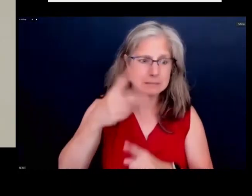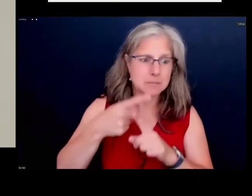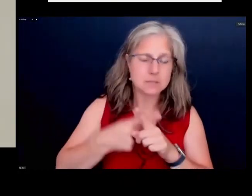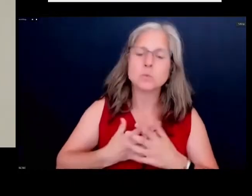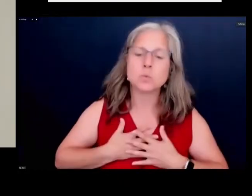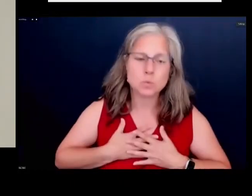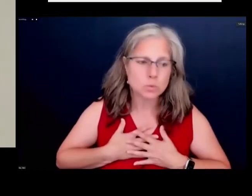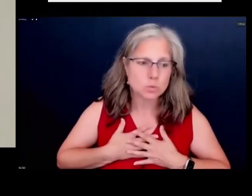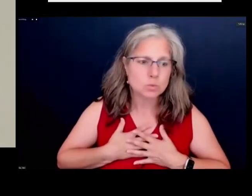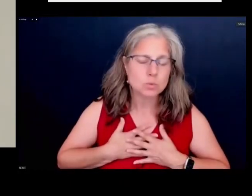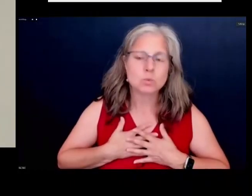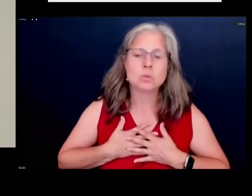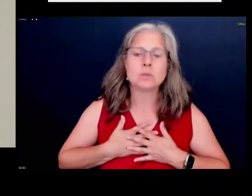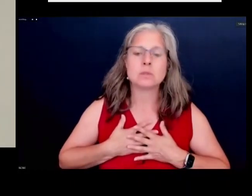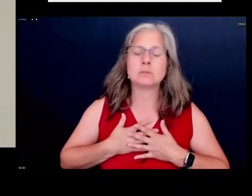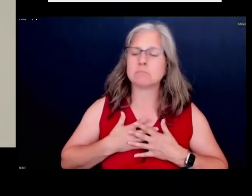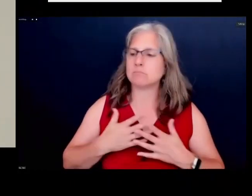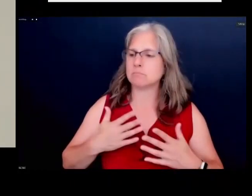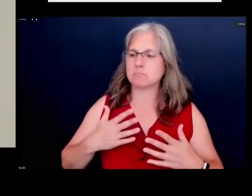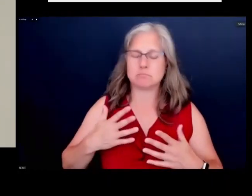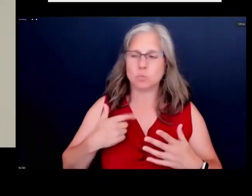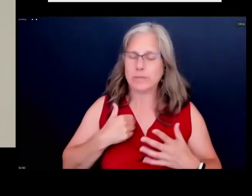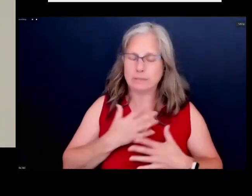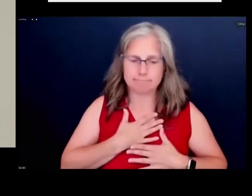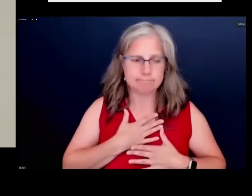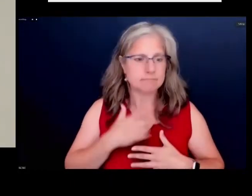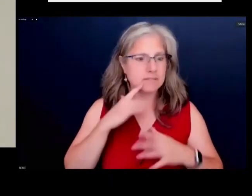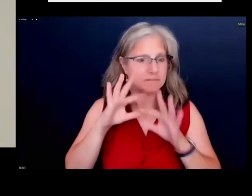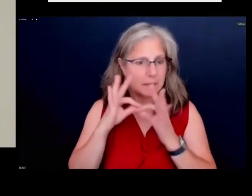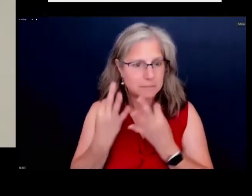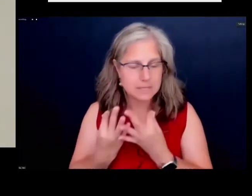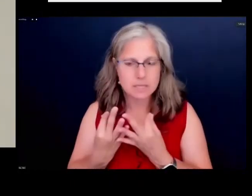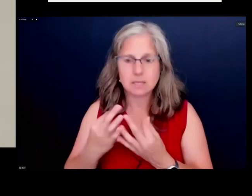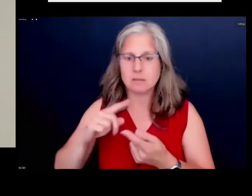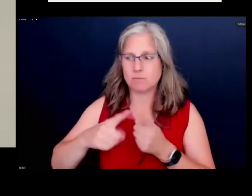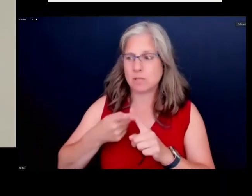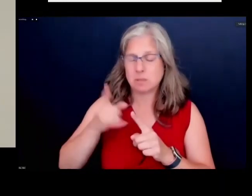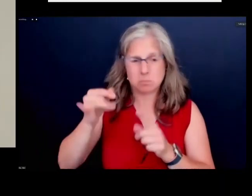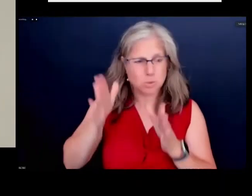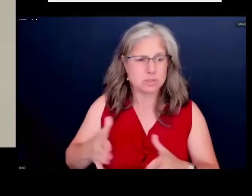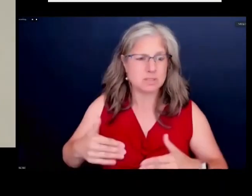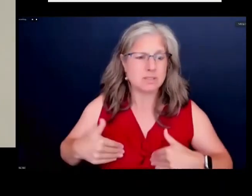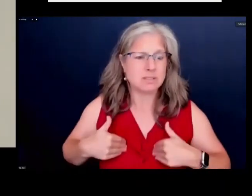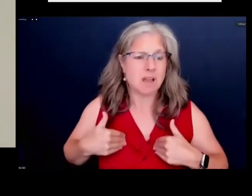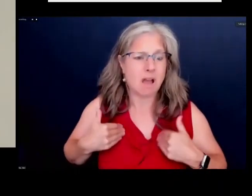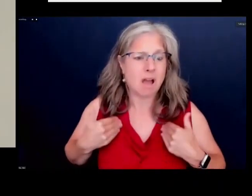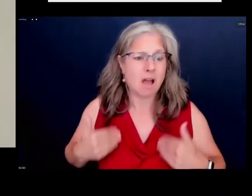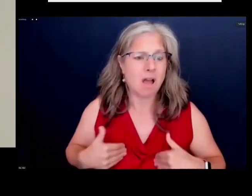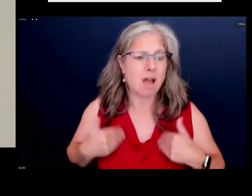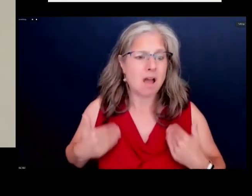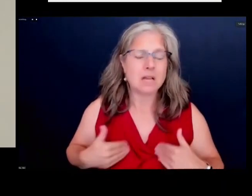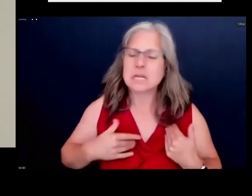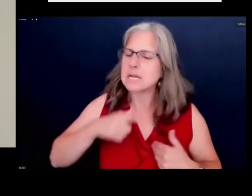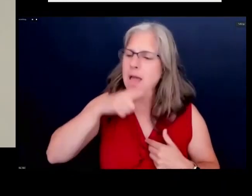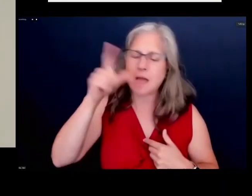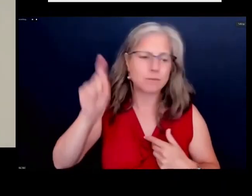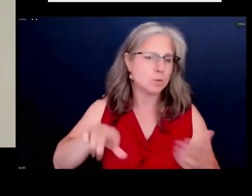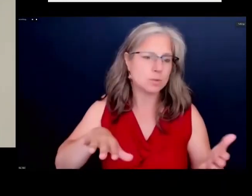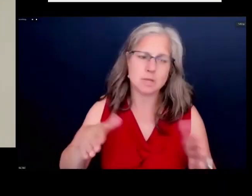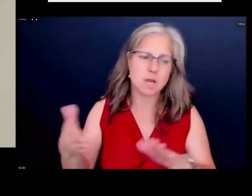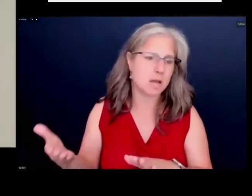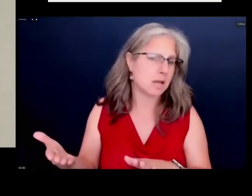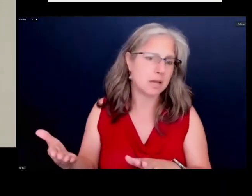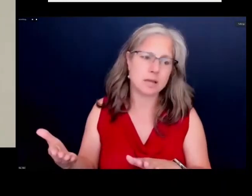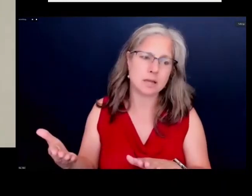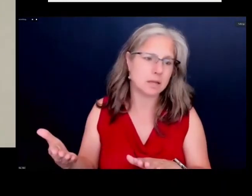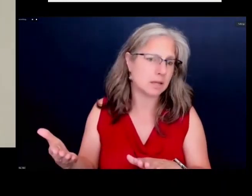go out to the family and to the friends of this young person who died completely